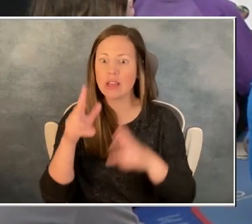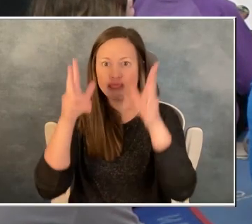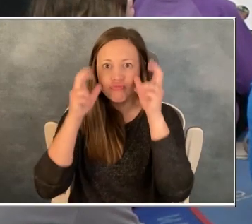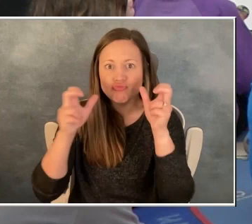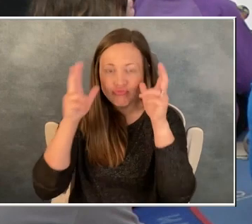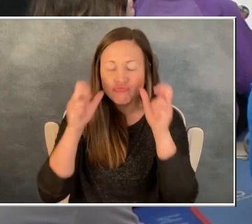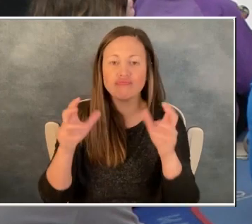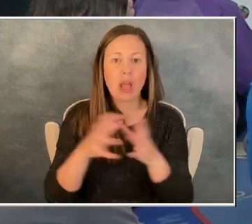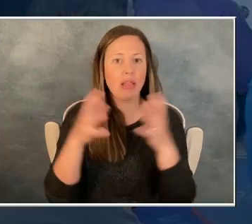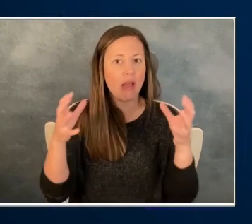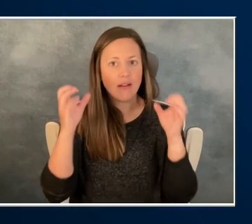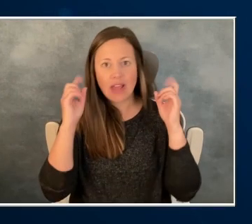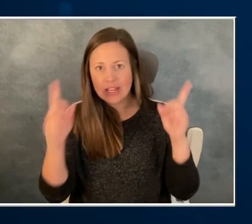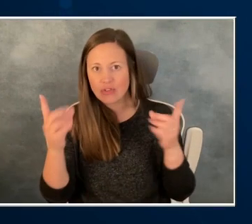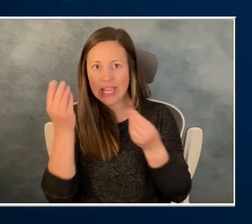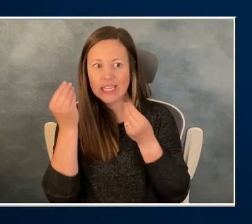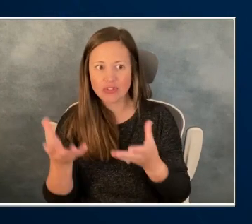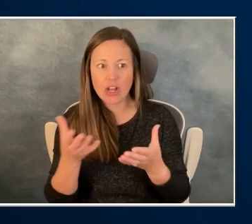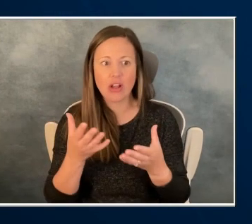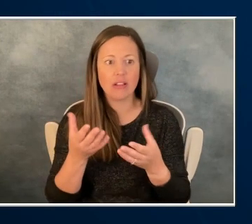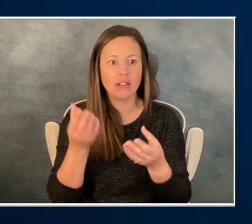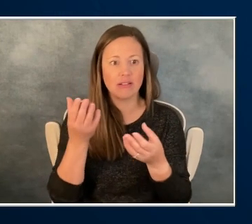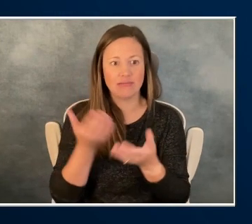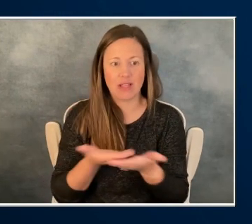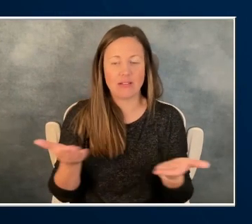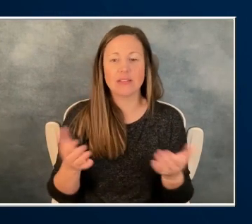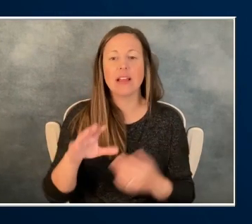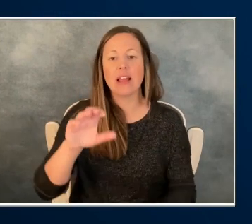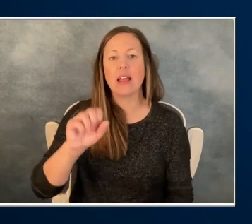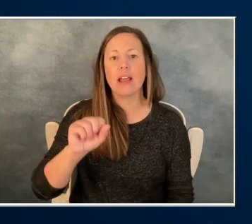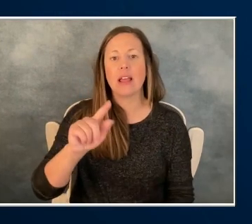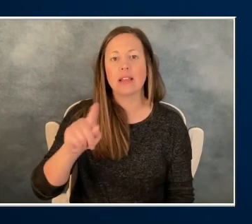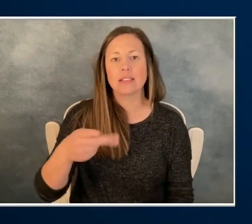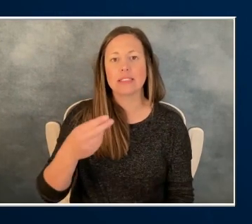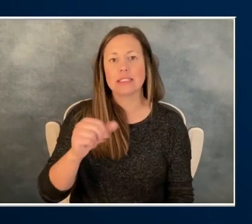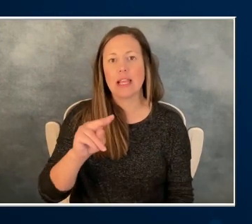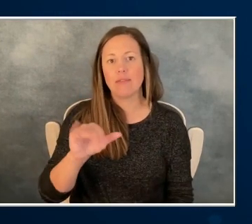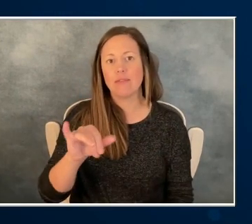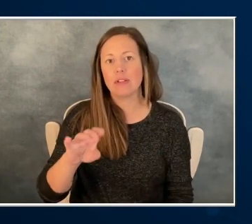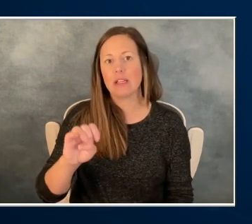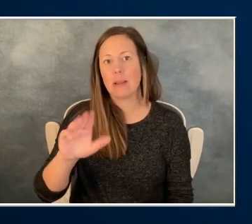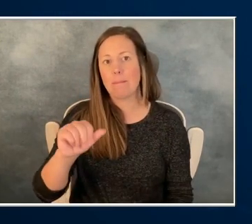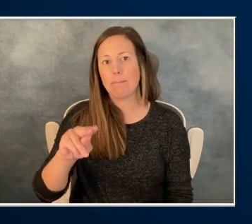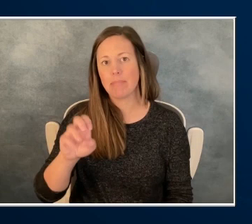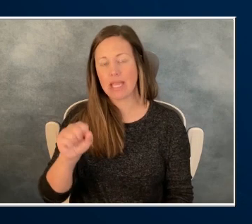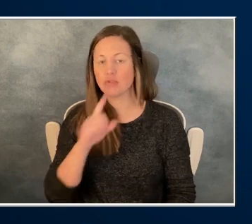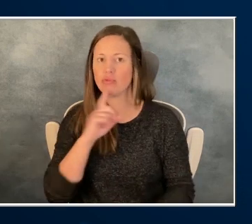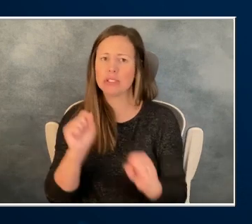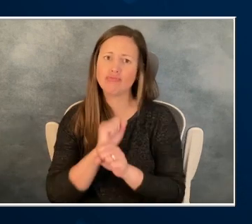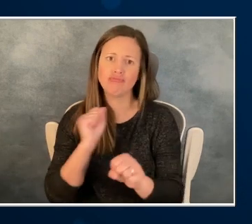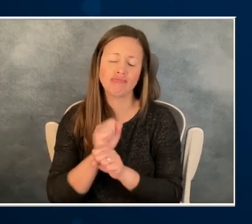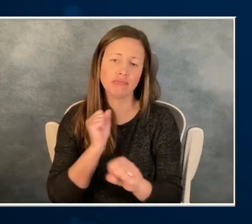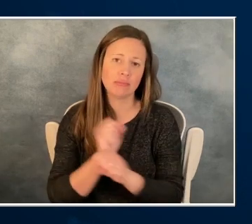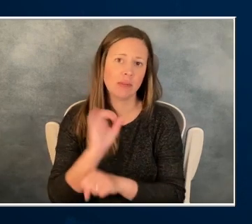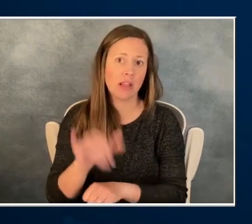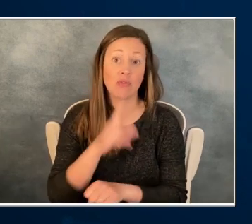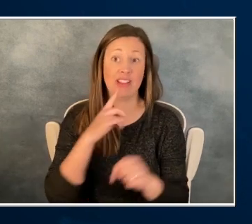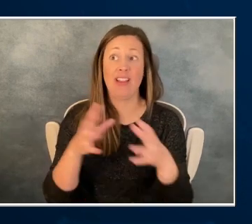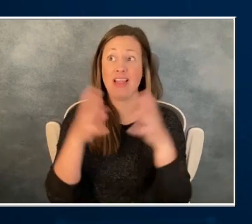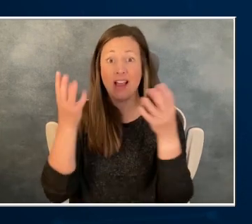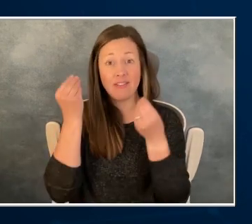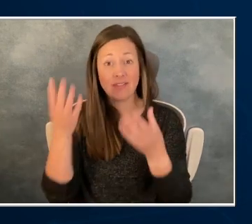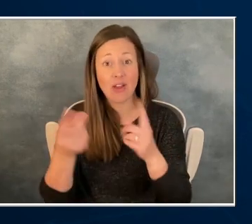educational materials. Our educator, Stephanie Baines, works very hard on this. So we have a lot of materials that schools request,